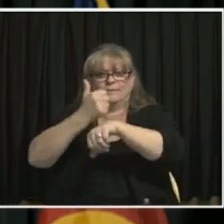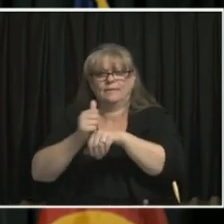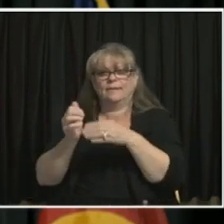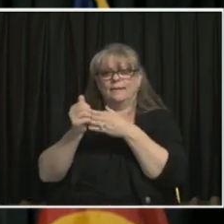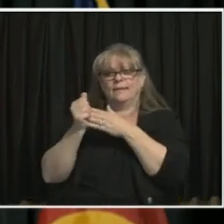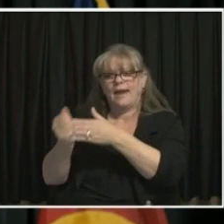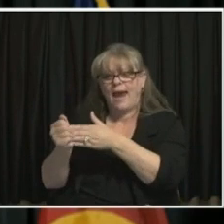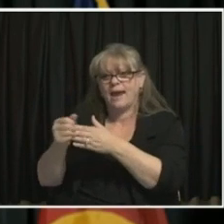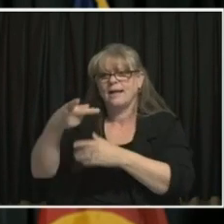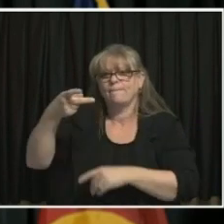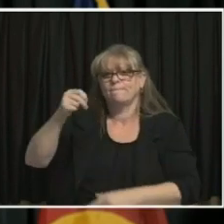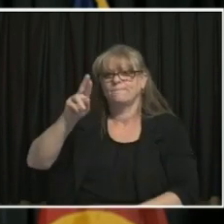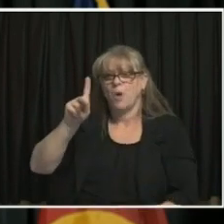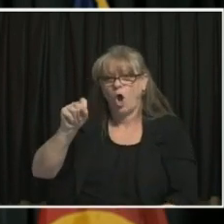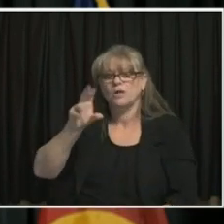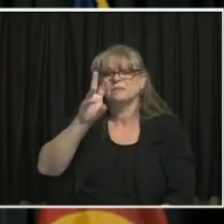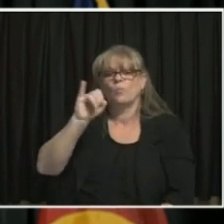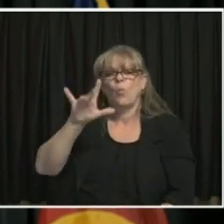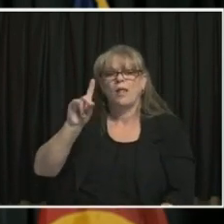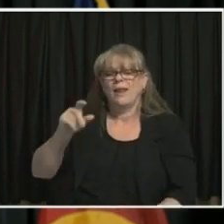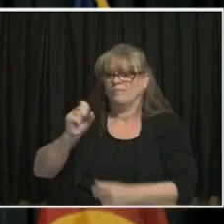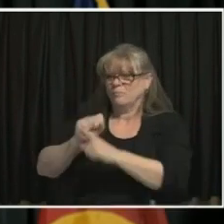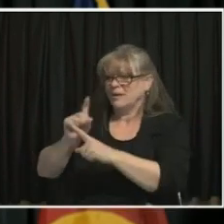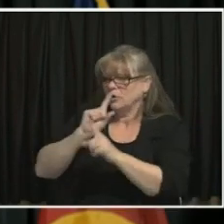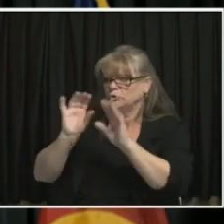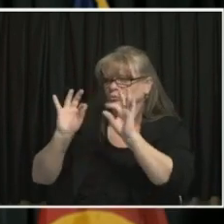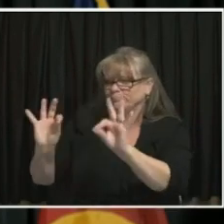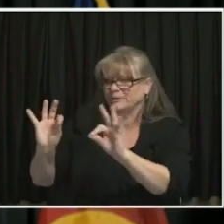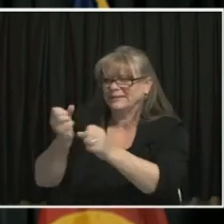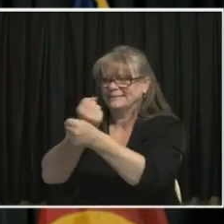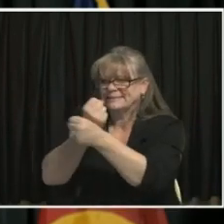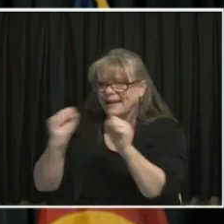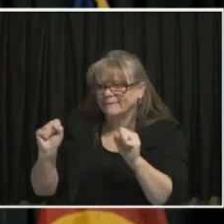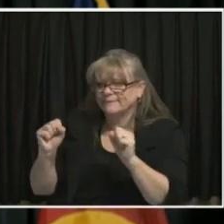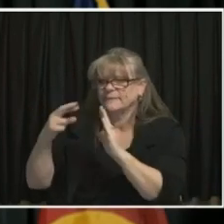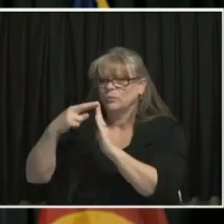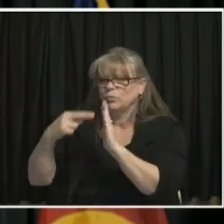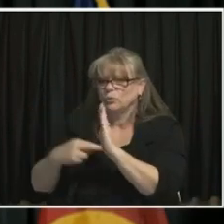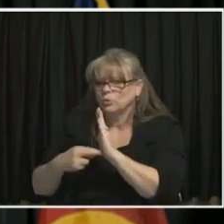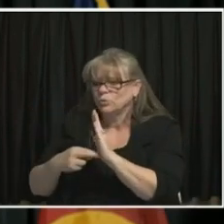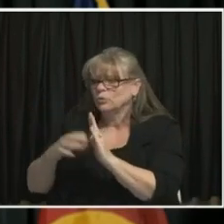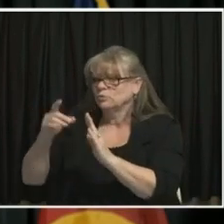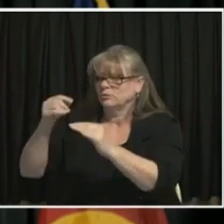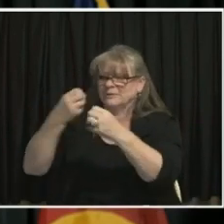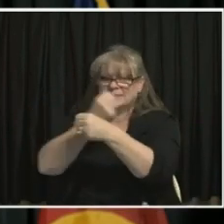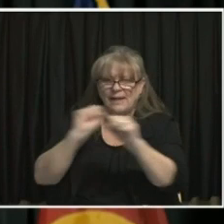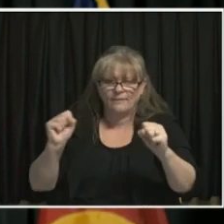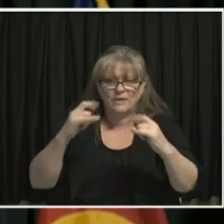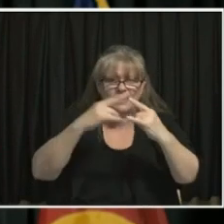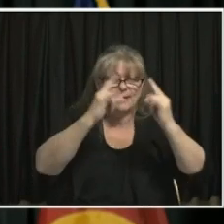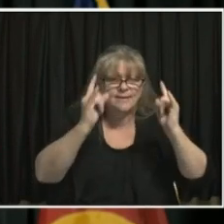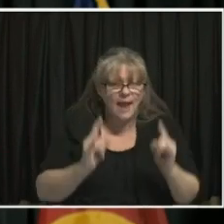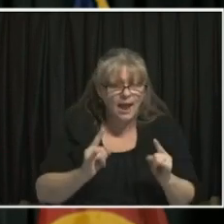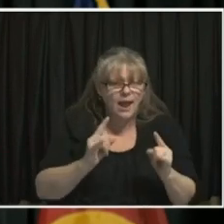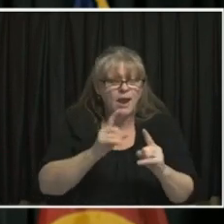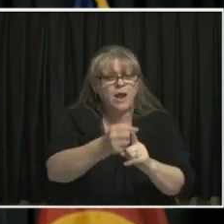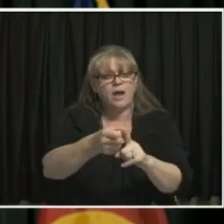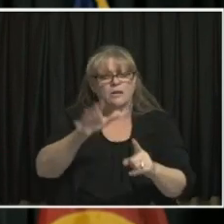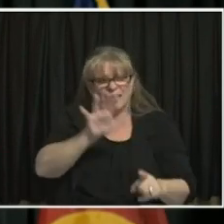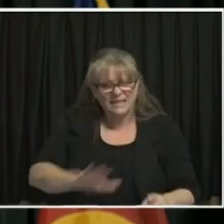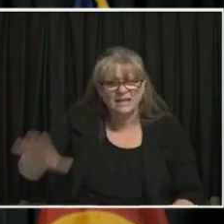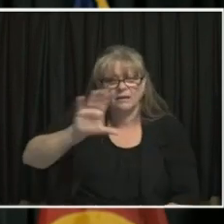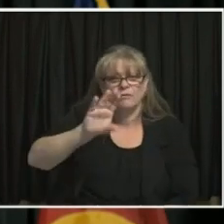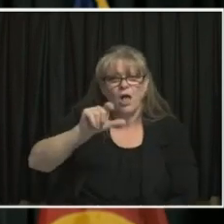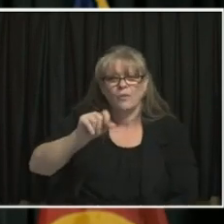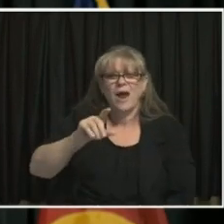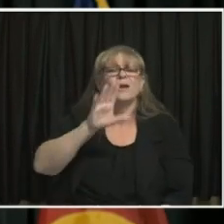but it also really applies to other camping and other hiking in Colorado. Be smart. Respect host